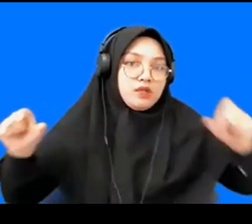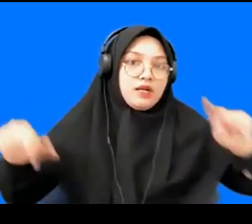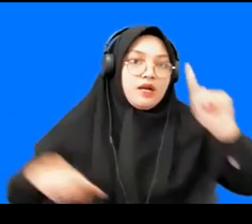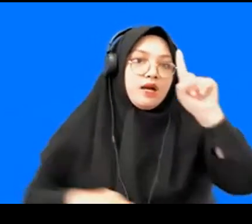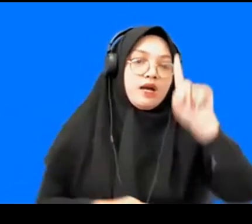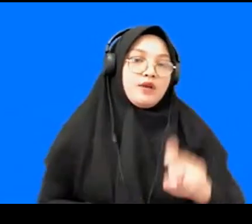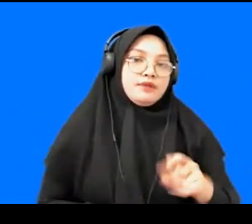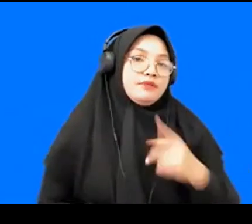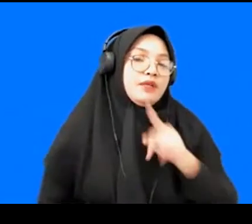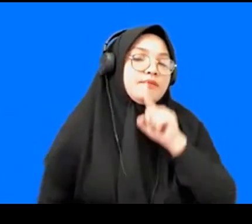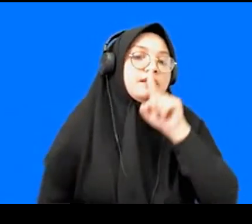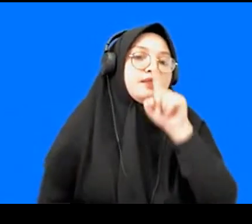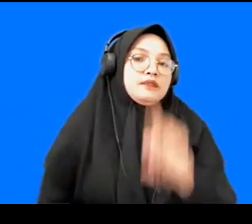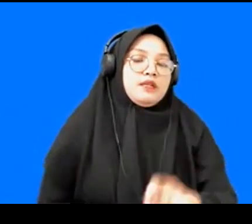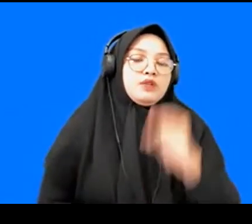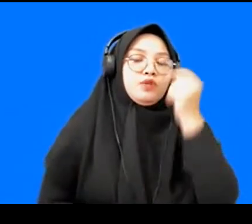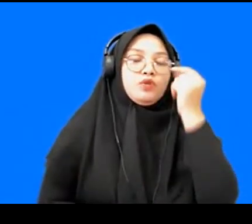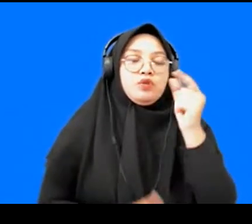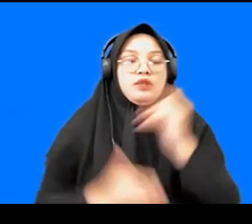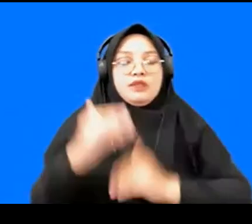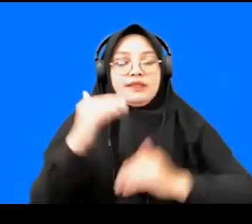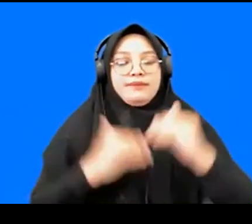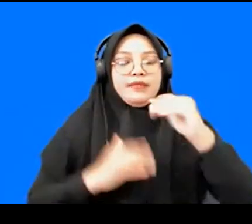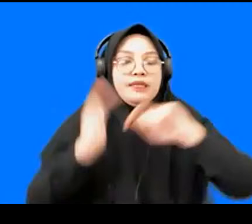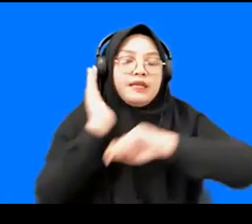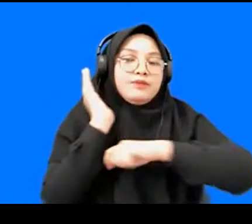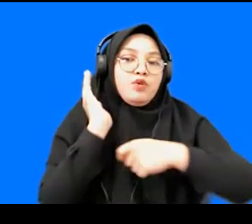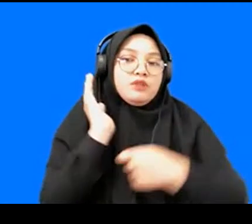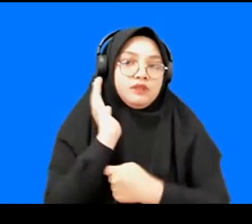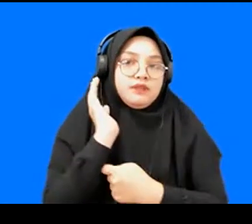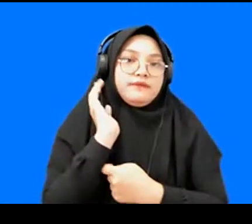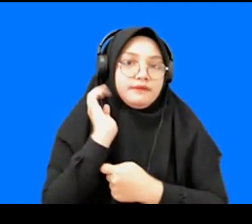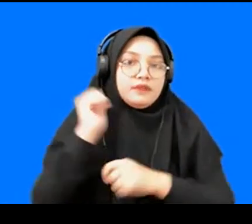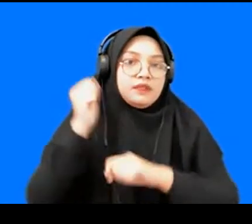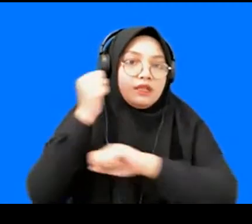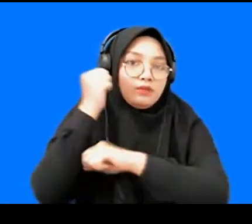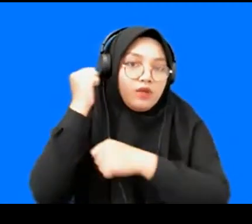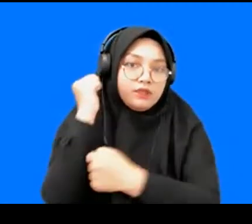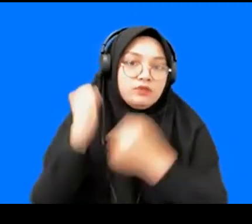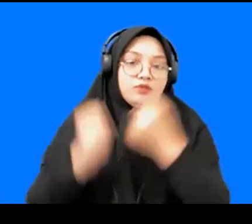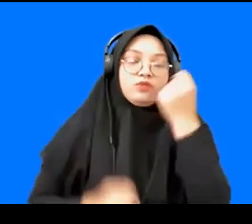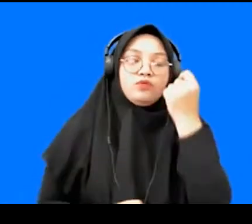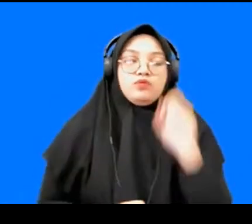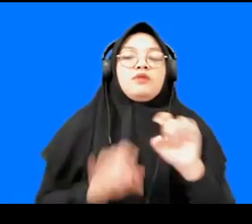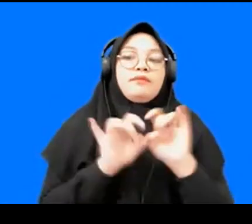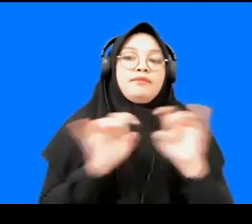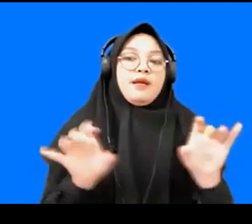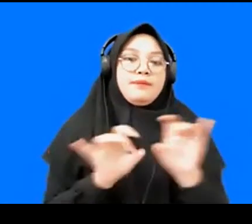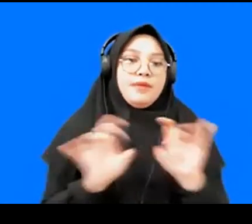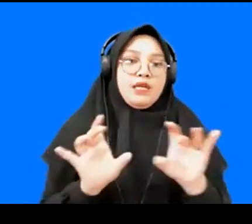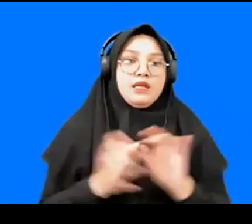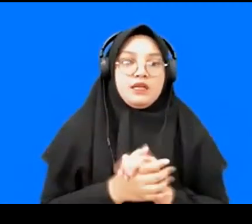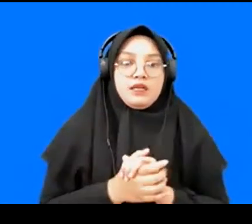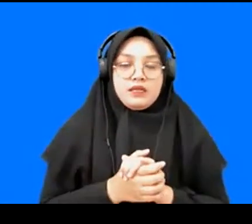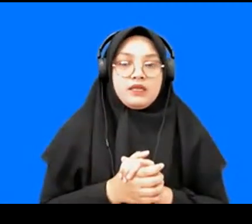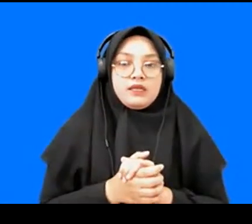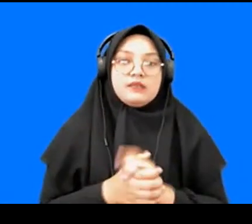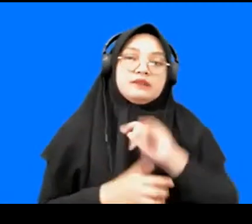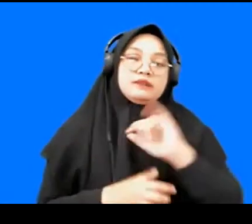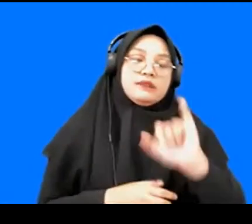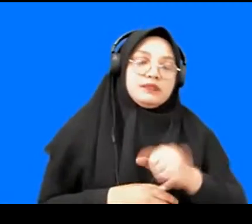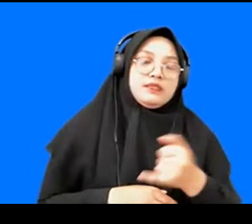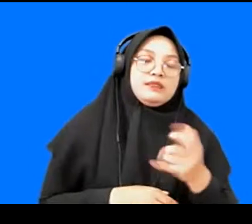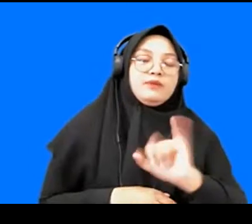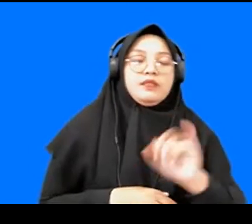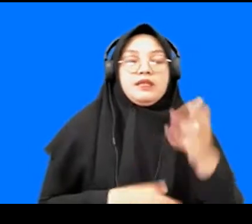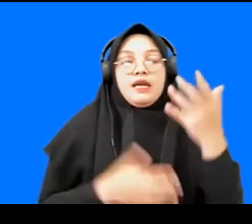and responsible, for to all the public. We have been, as Josna said, experimenting on,